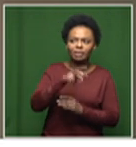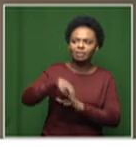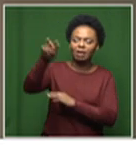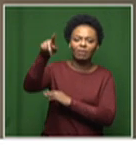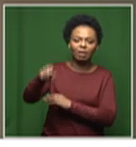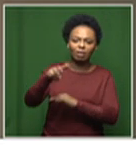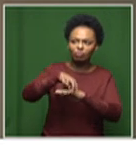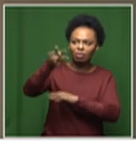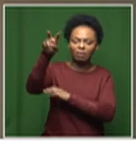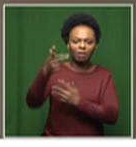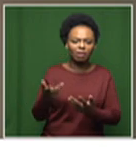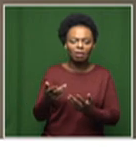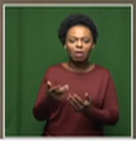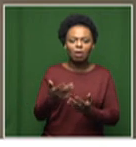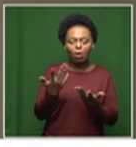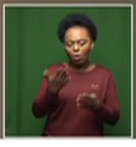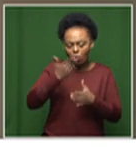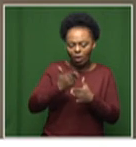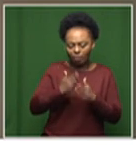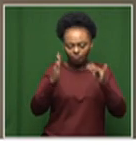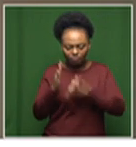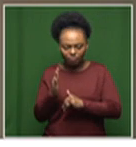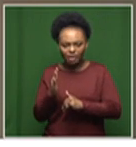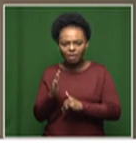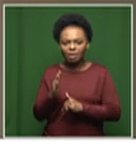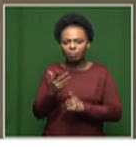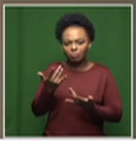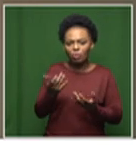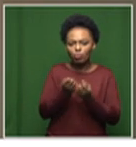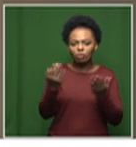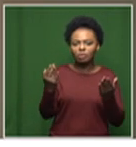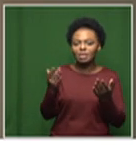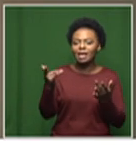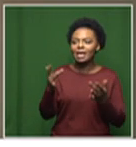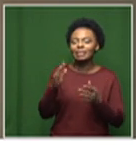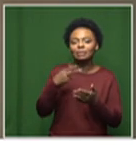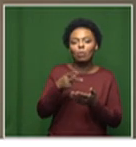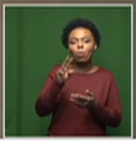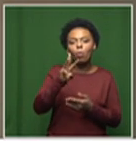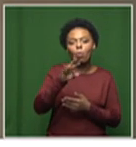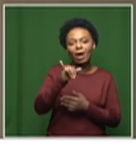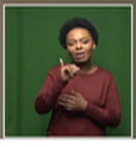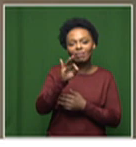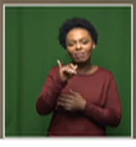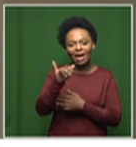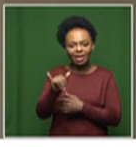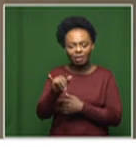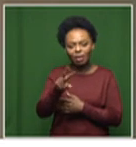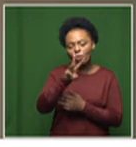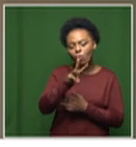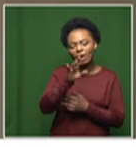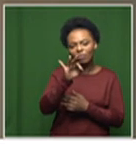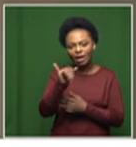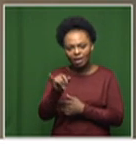now that a lot of us work remotely, is that they sign into public Wi-Fi networks. And this is actually quite dangerous. If you just sign